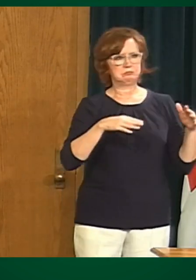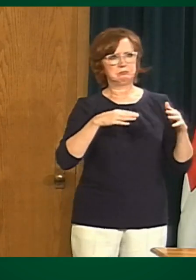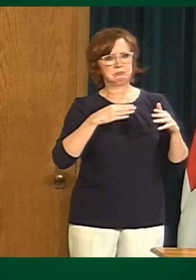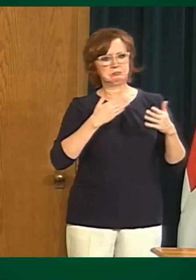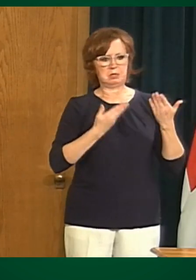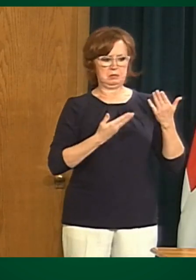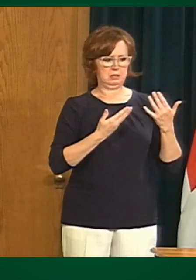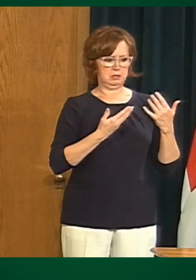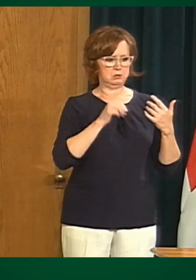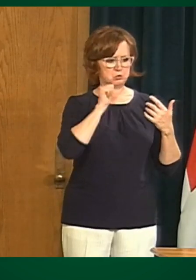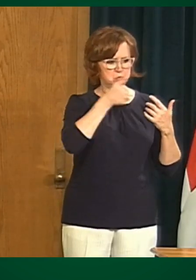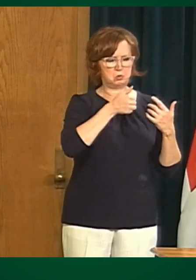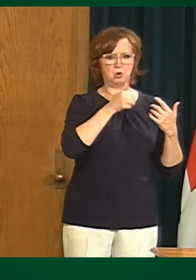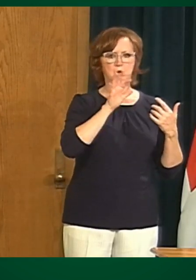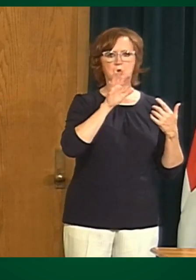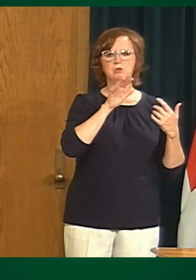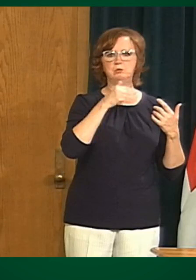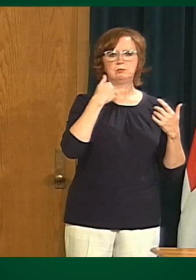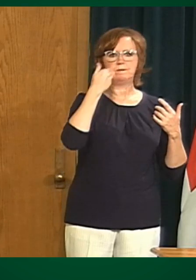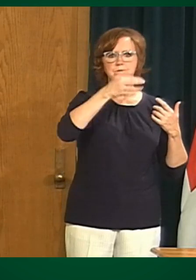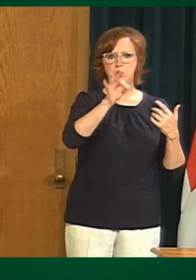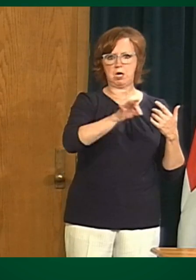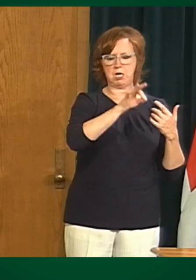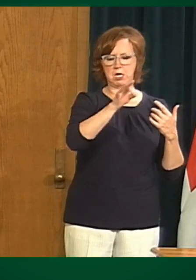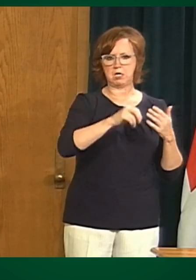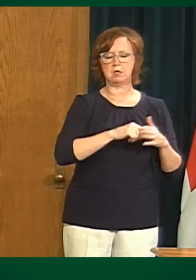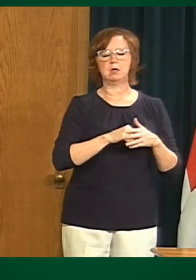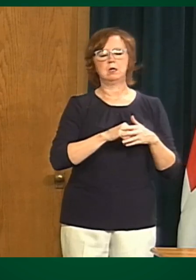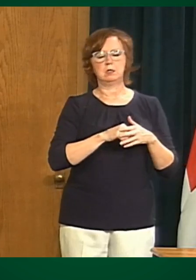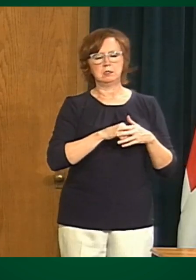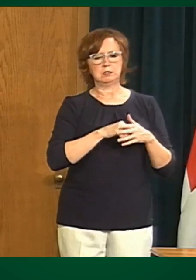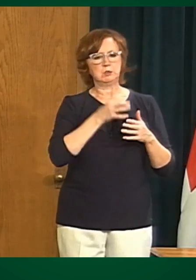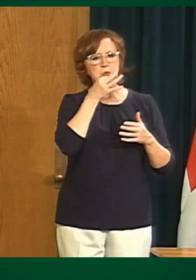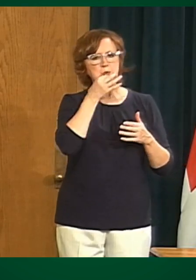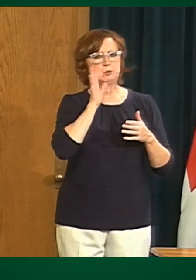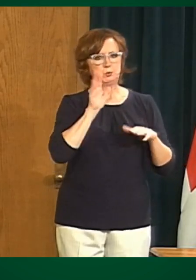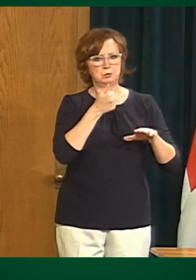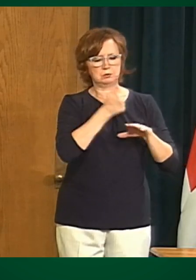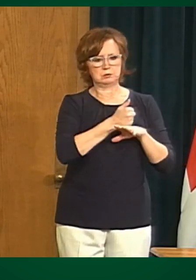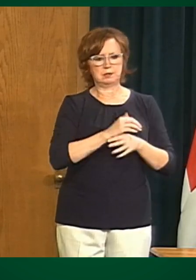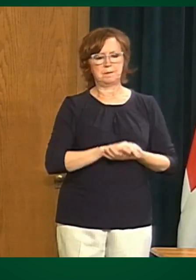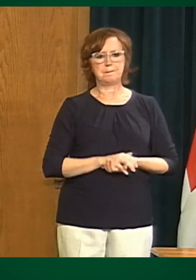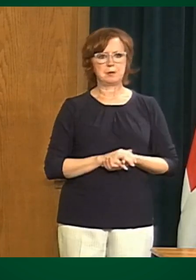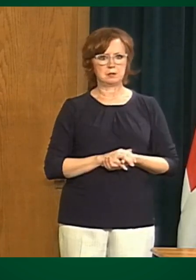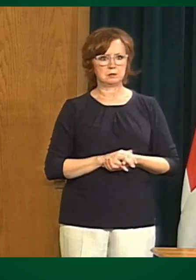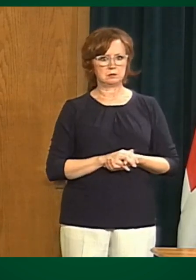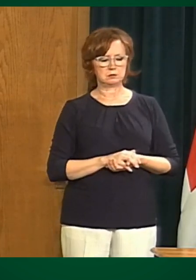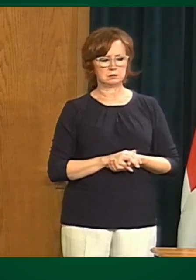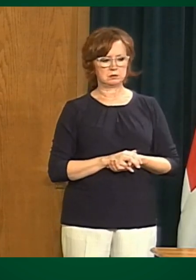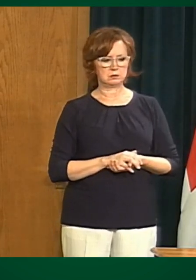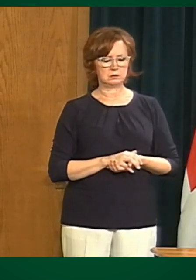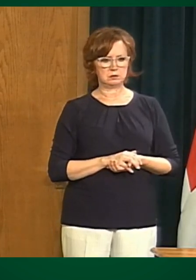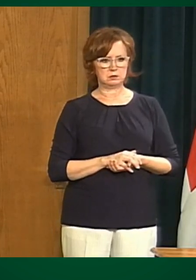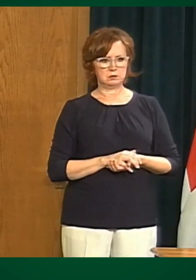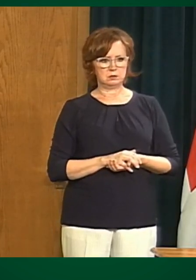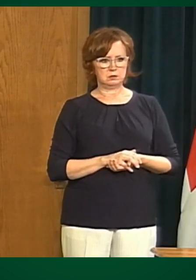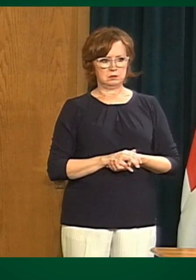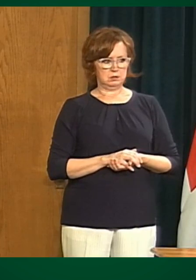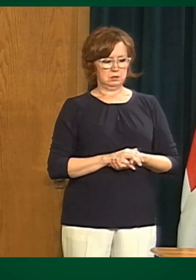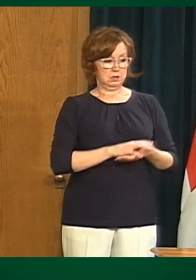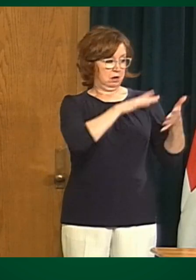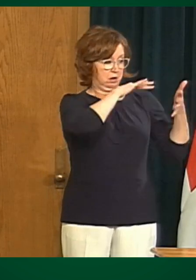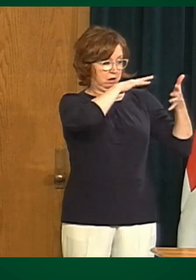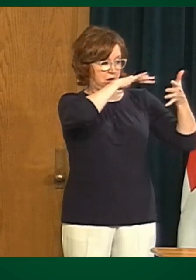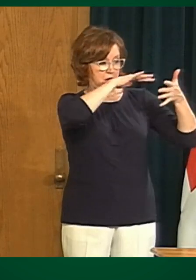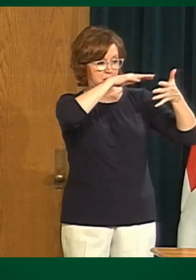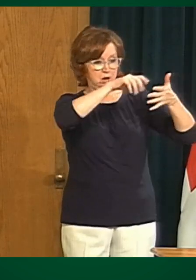hopefully, to have these door-to-door finding cases. And it is not only about finding cases and test them, it's about also